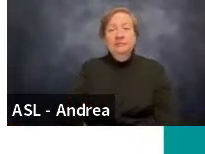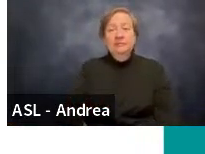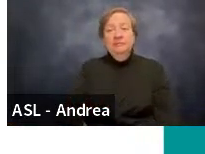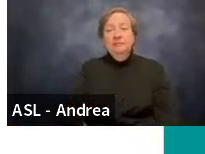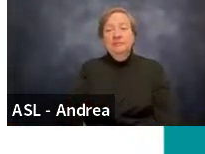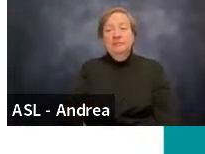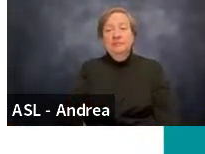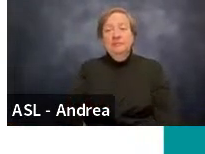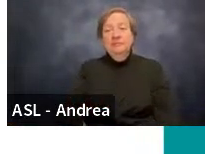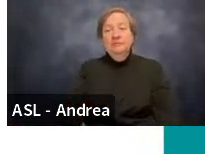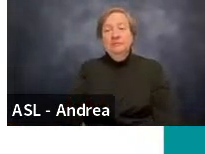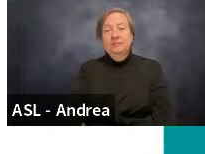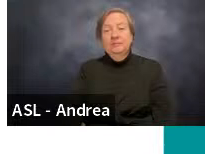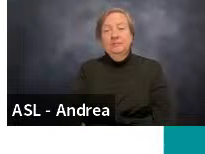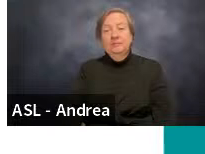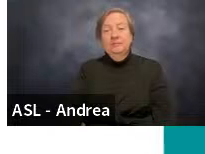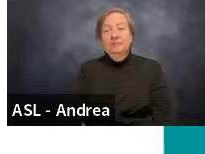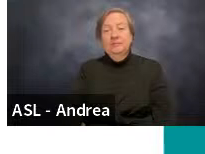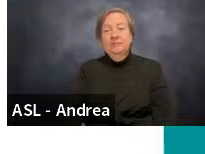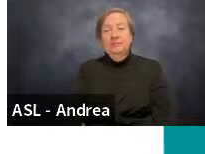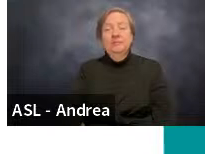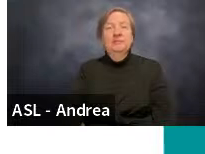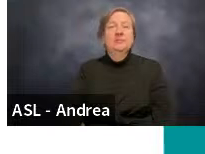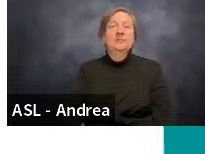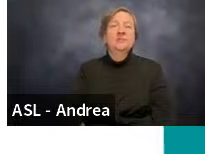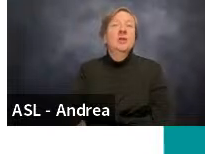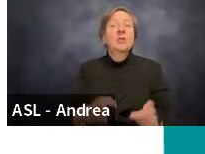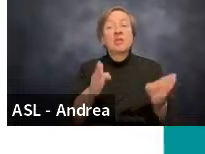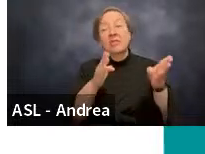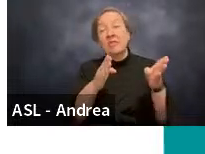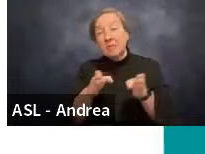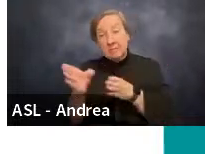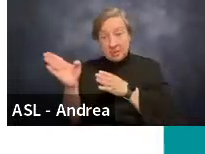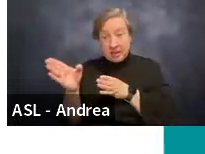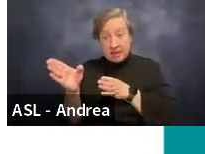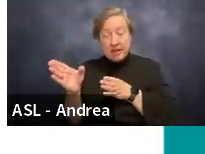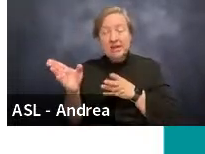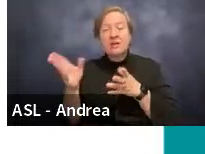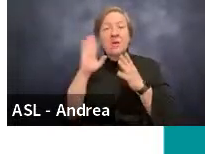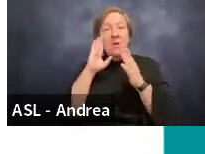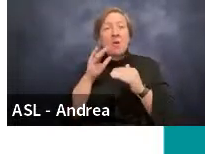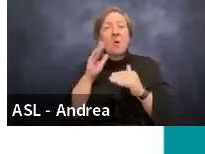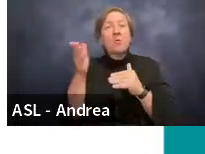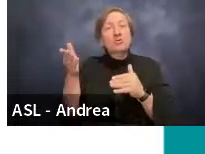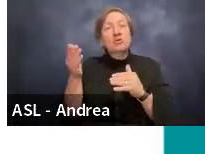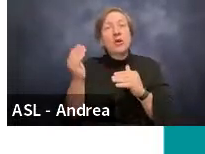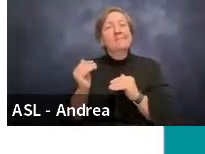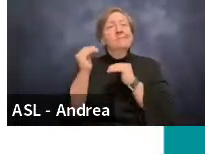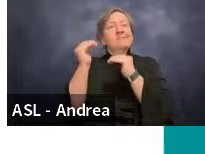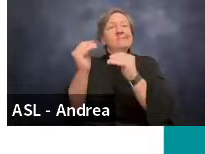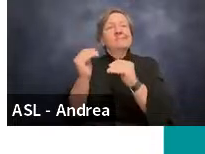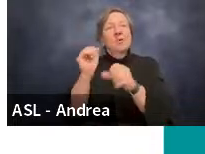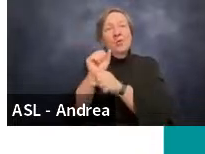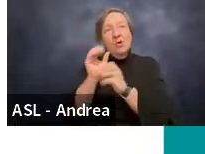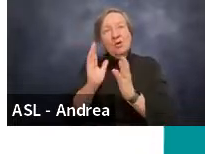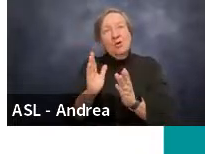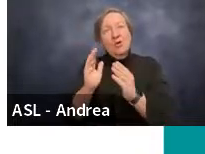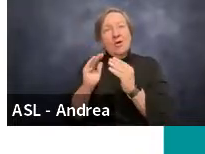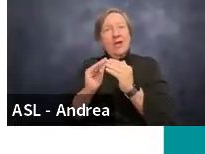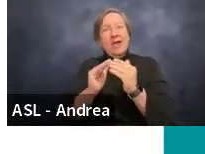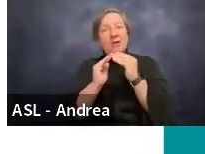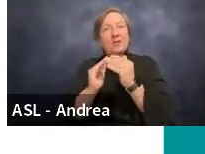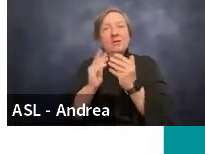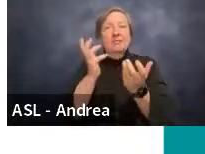Okay, so this plan hopes to advance workforce equity in alignment with the equity